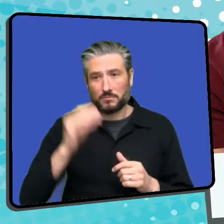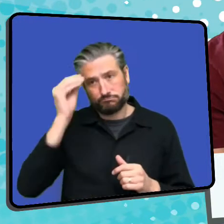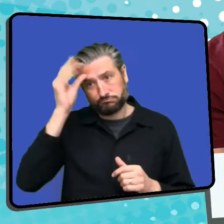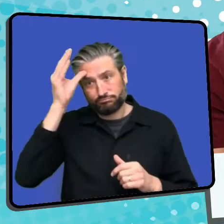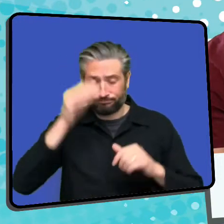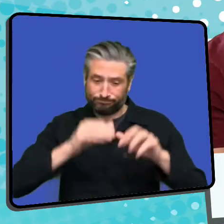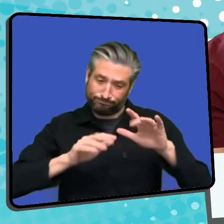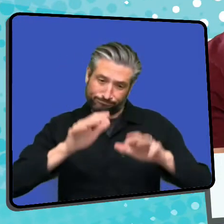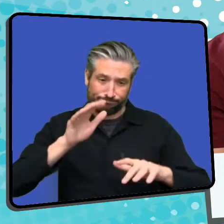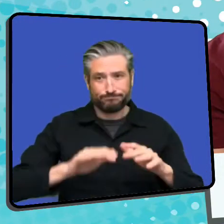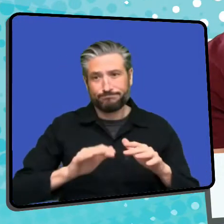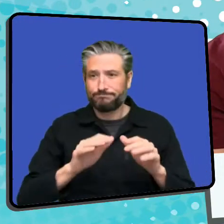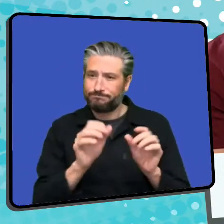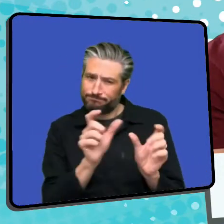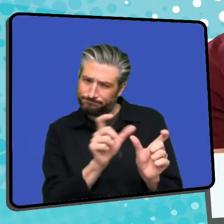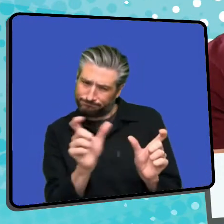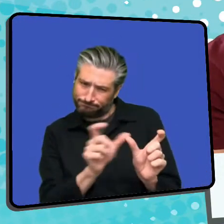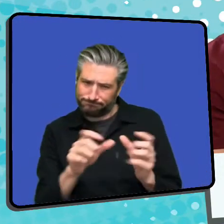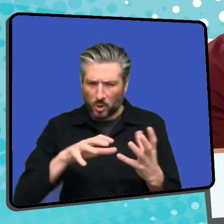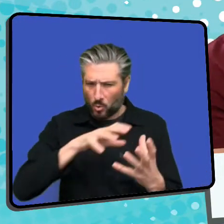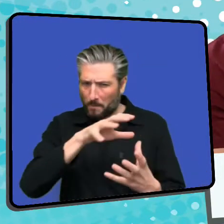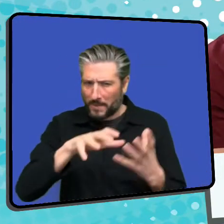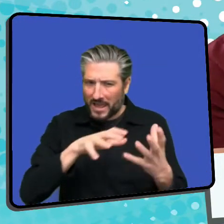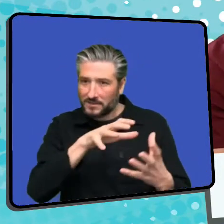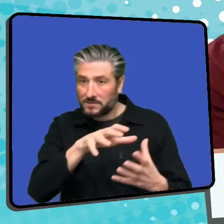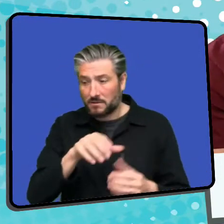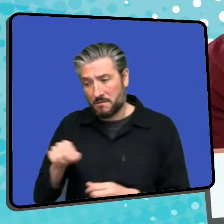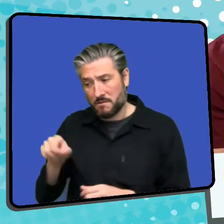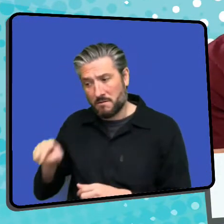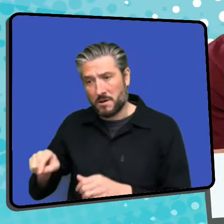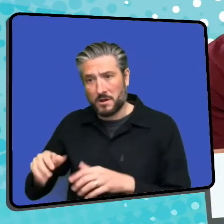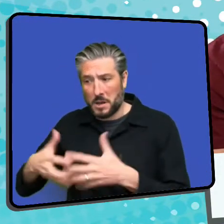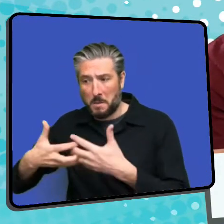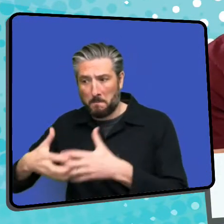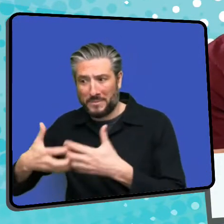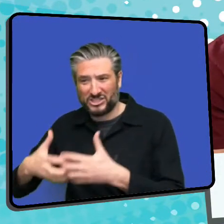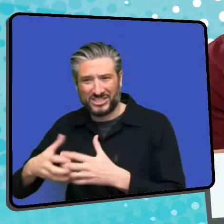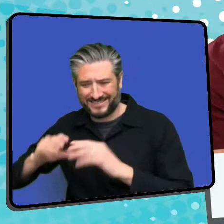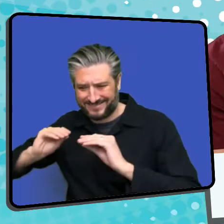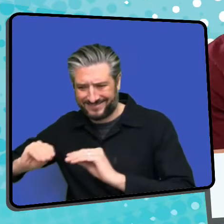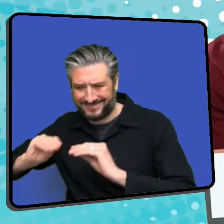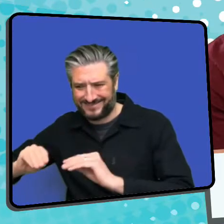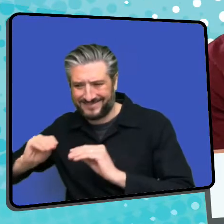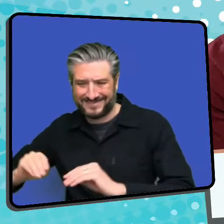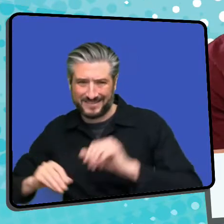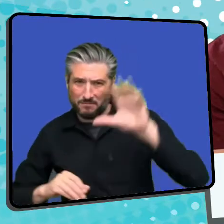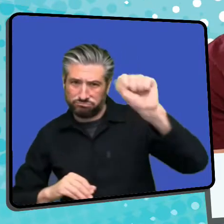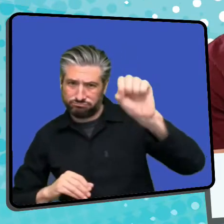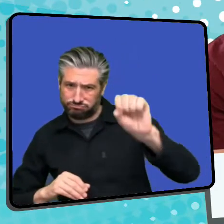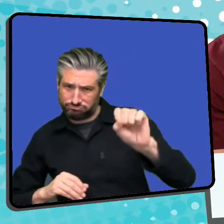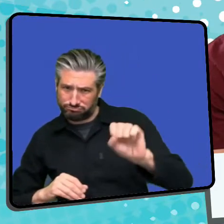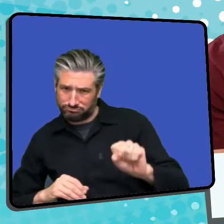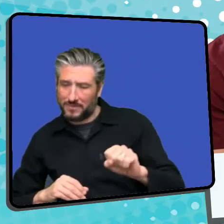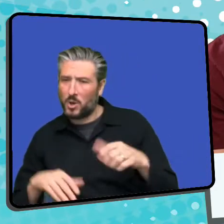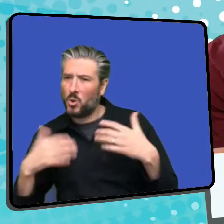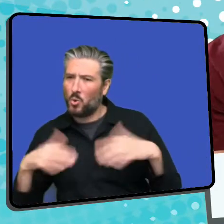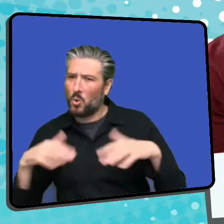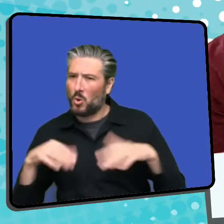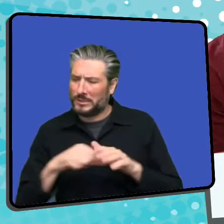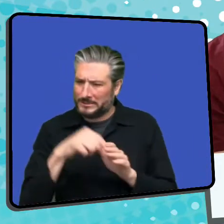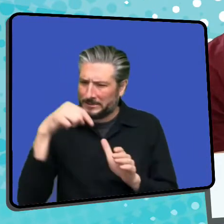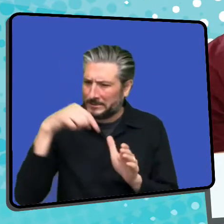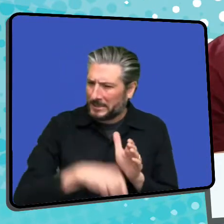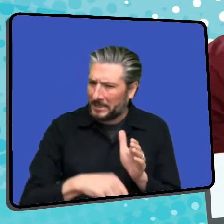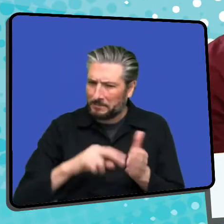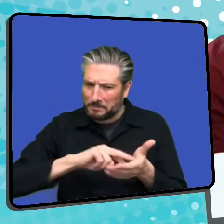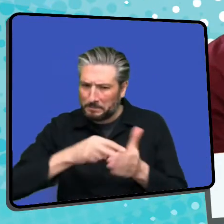you're trying to pick out the meaning above and beyond what the actual words say in some senses. So it's really, really,